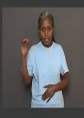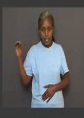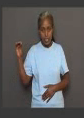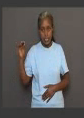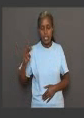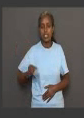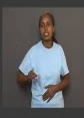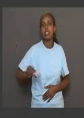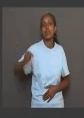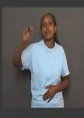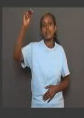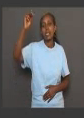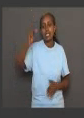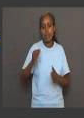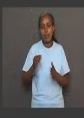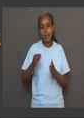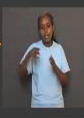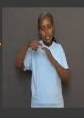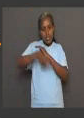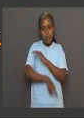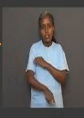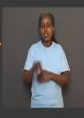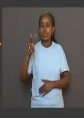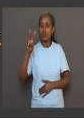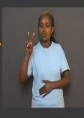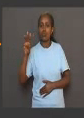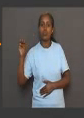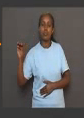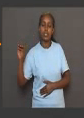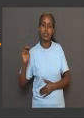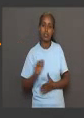a maximum depth of 2 meters.